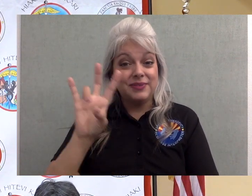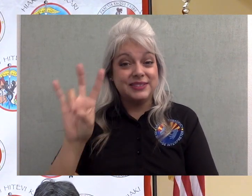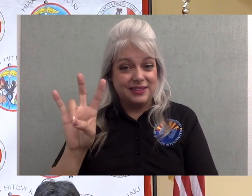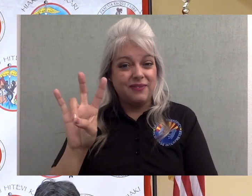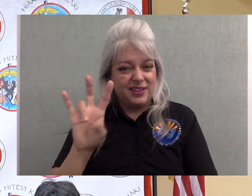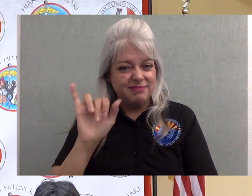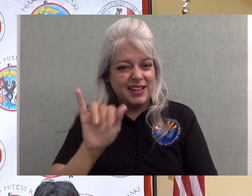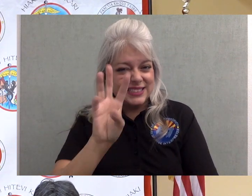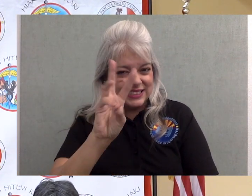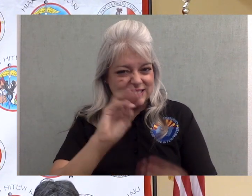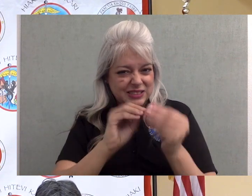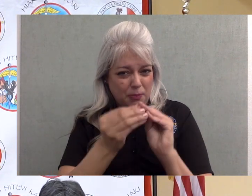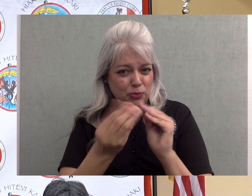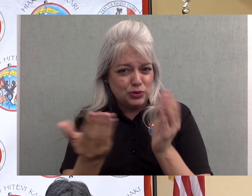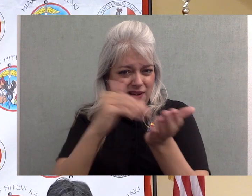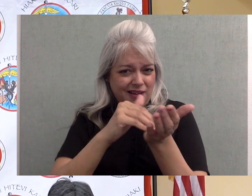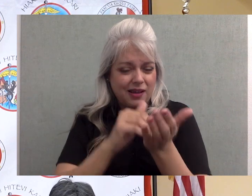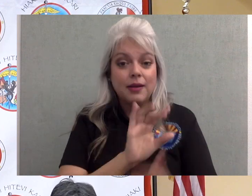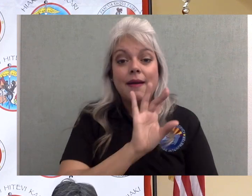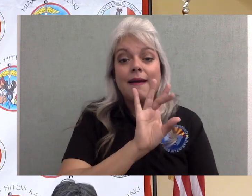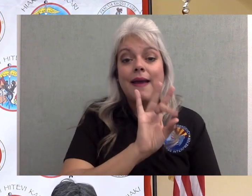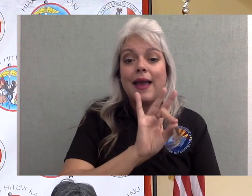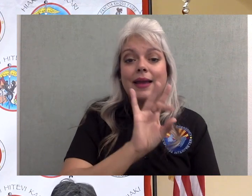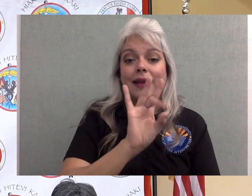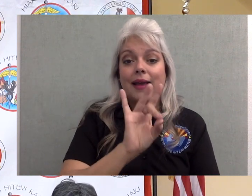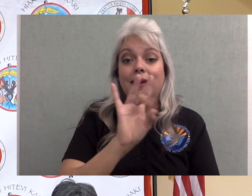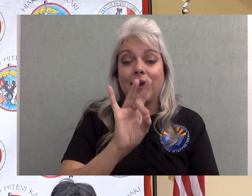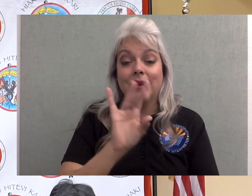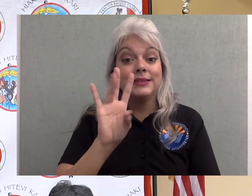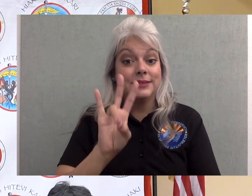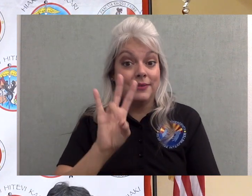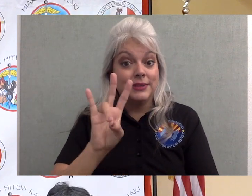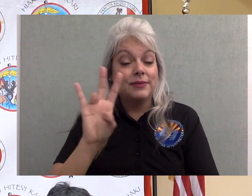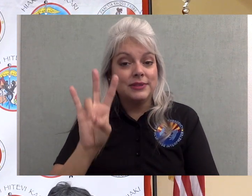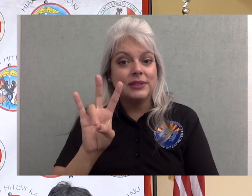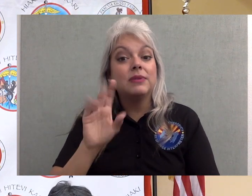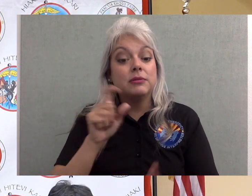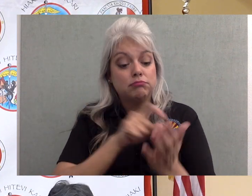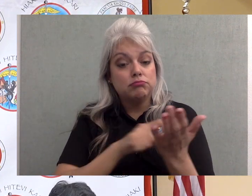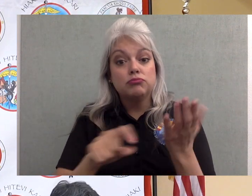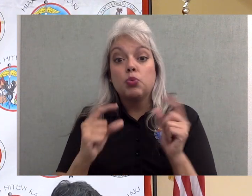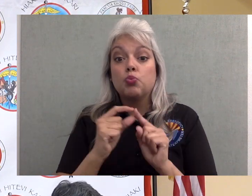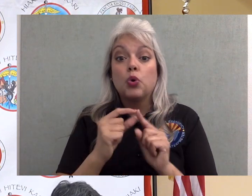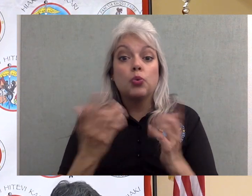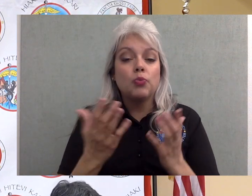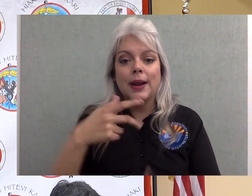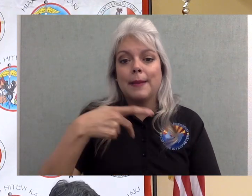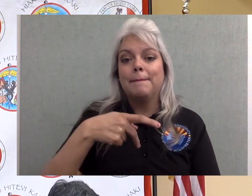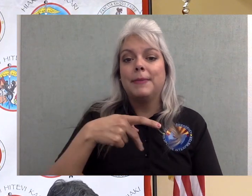888-777. Again, I'll say that one more time. Text PY Tribe to